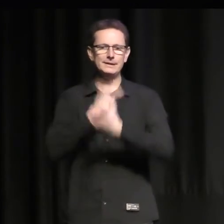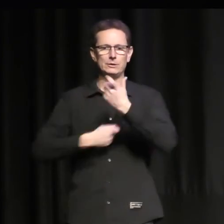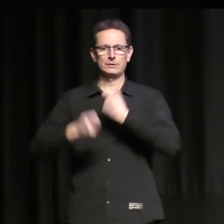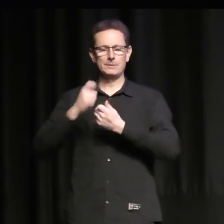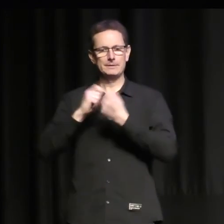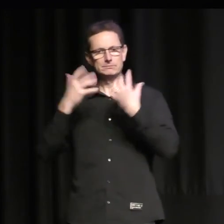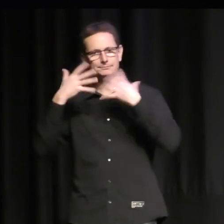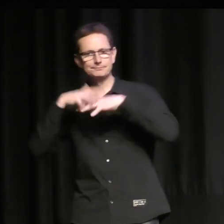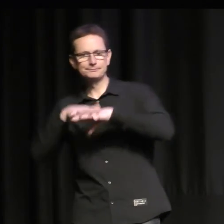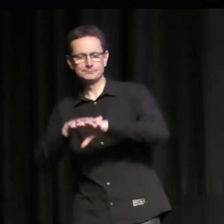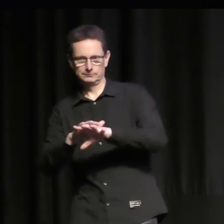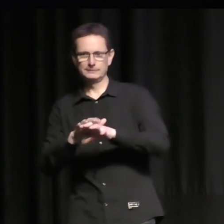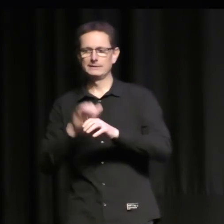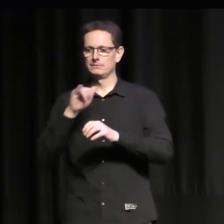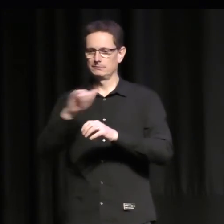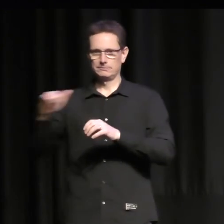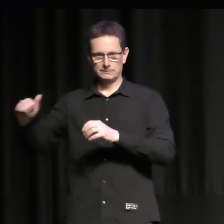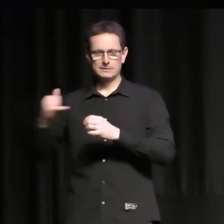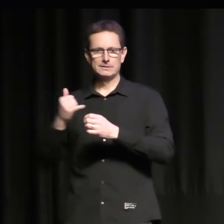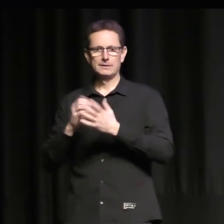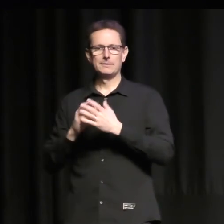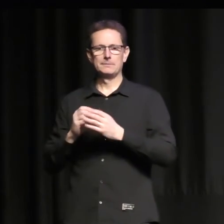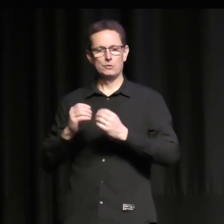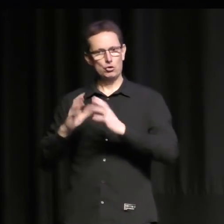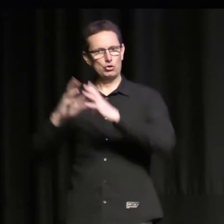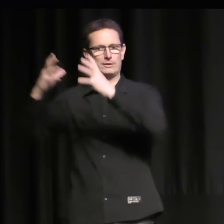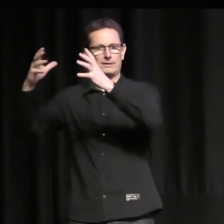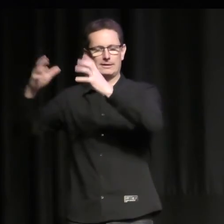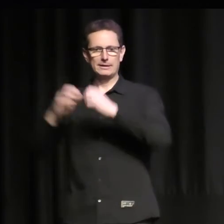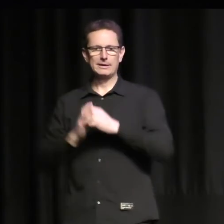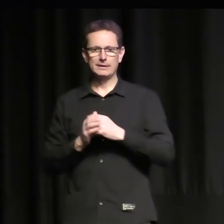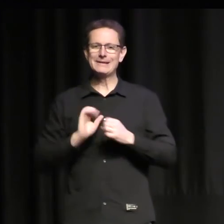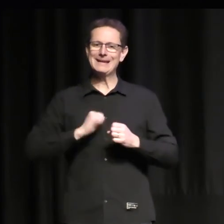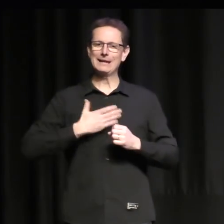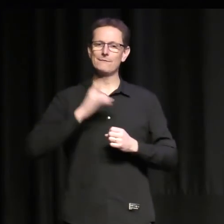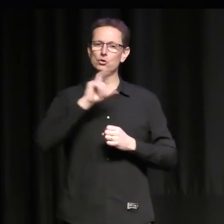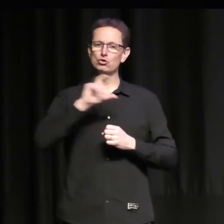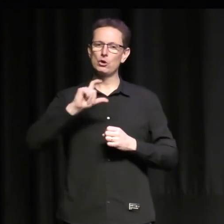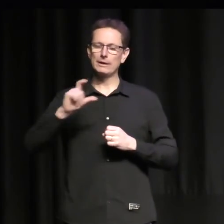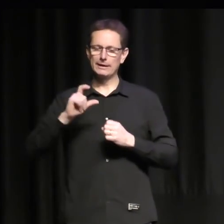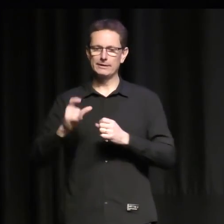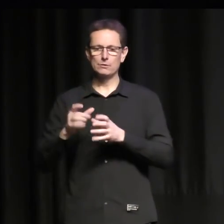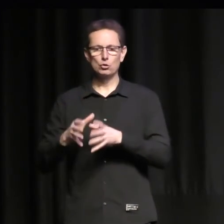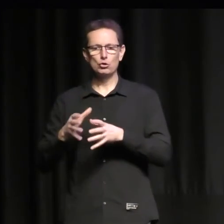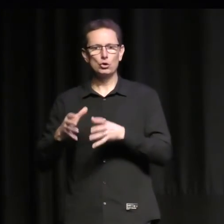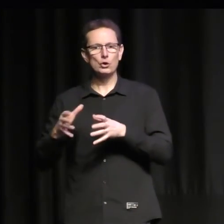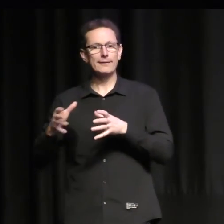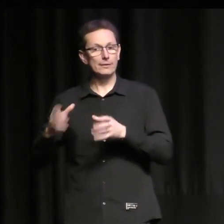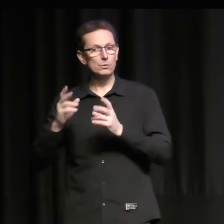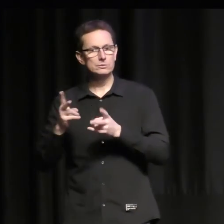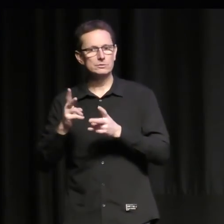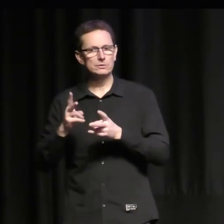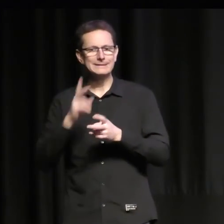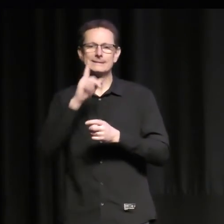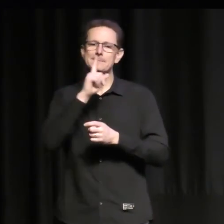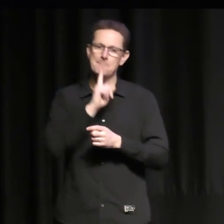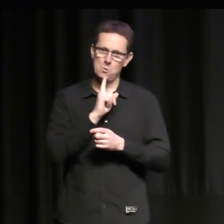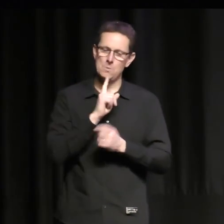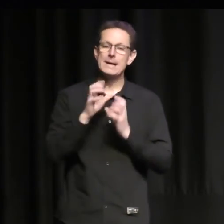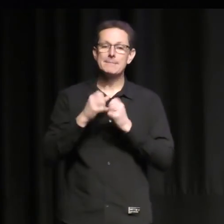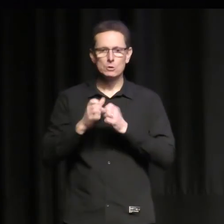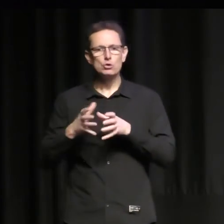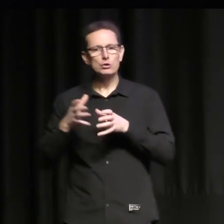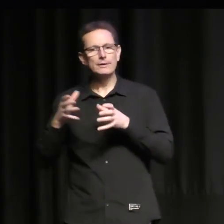dynamism of those communities improved. Entrepreneurialism, small scale, went up. And the